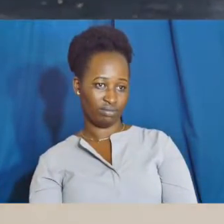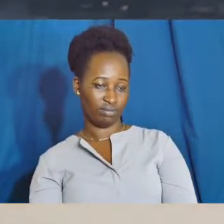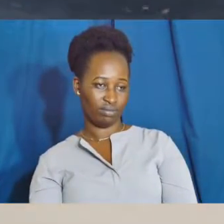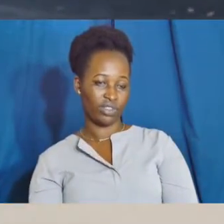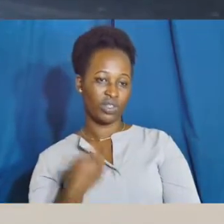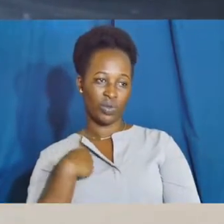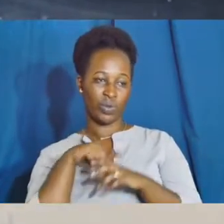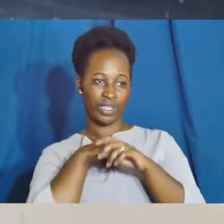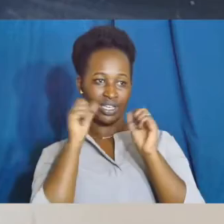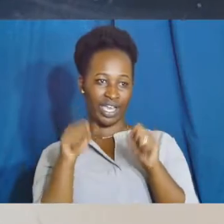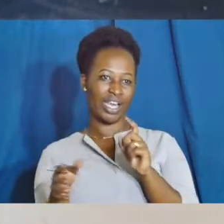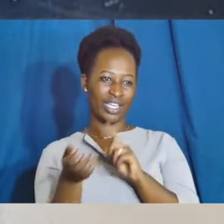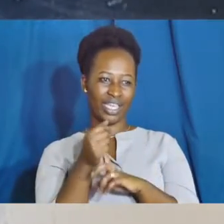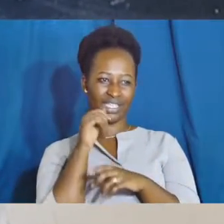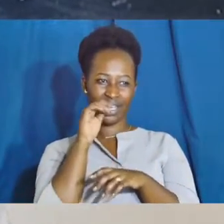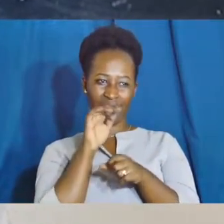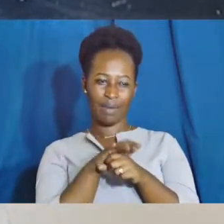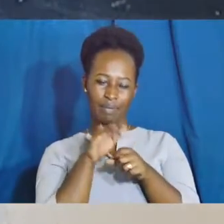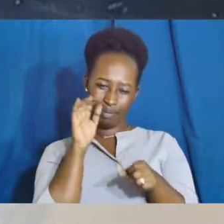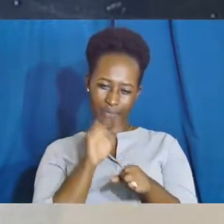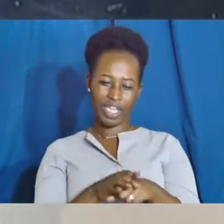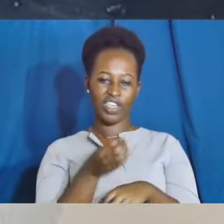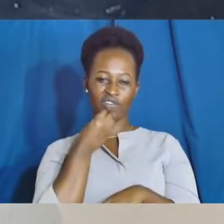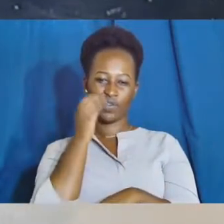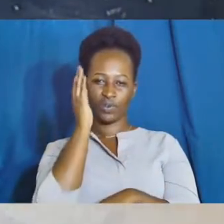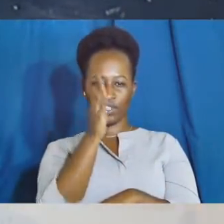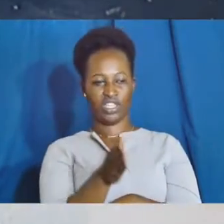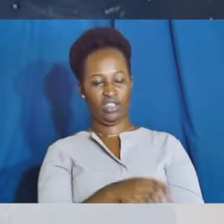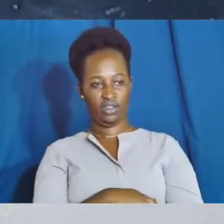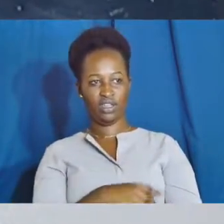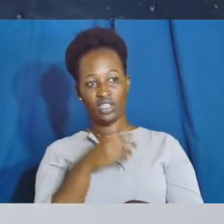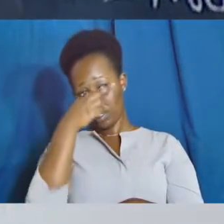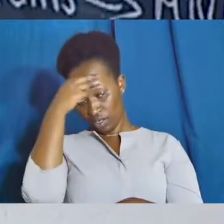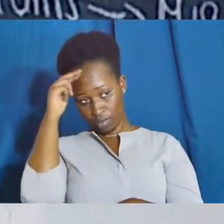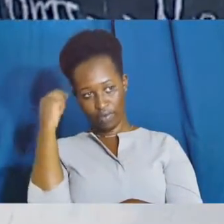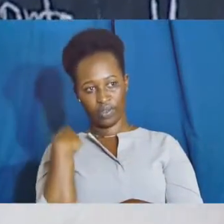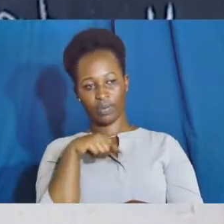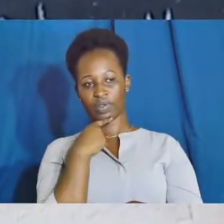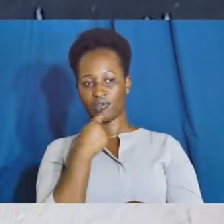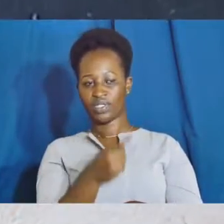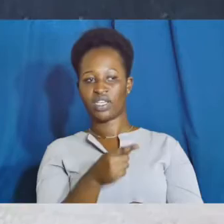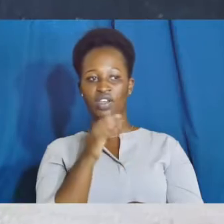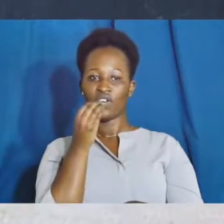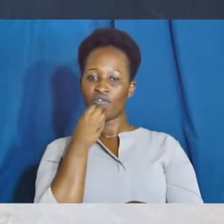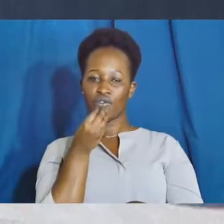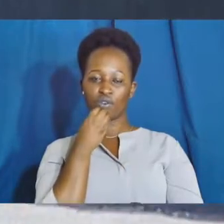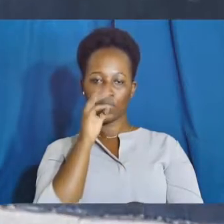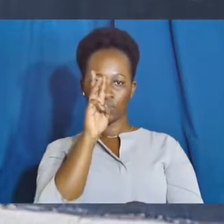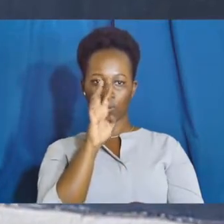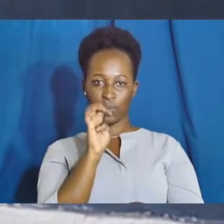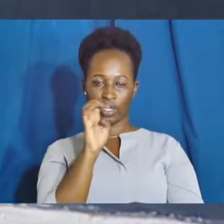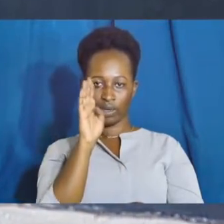We can get as many food chains as possible. That's why we say a food web is a